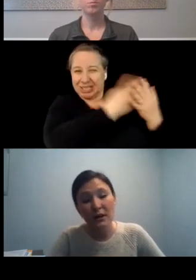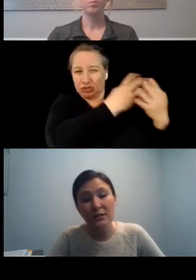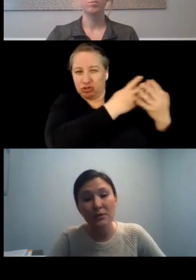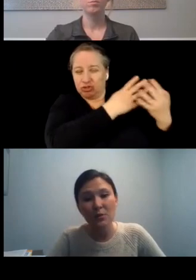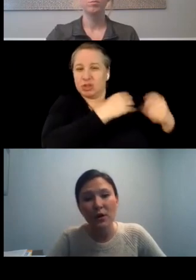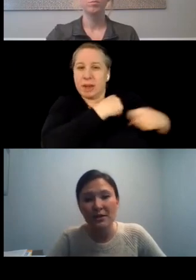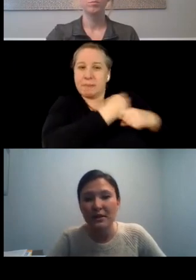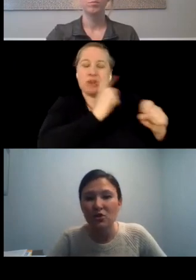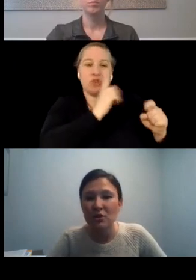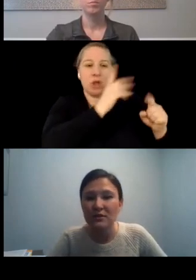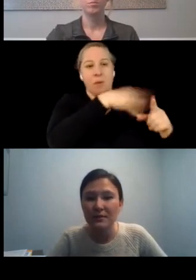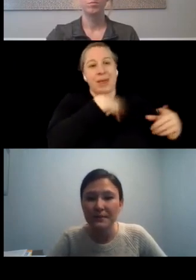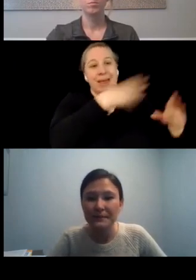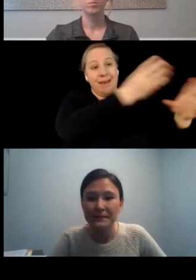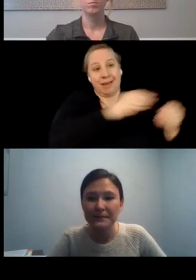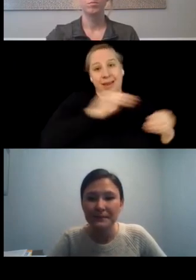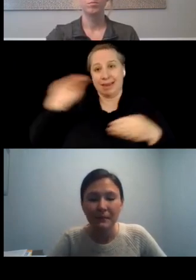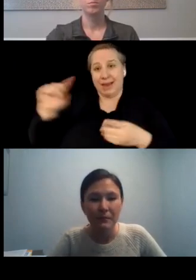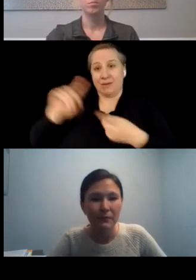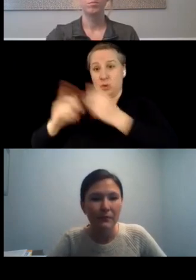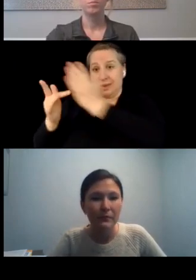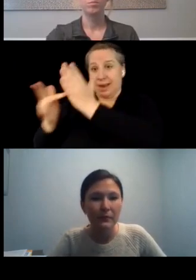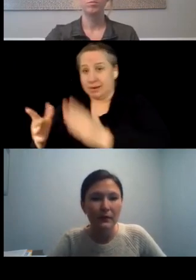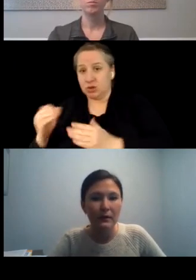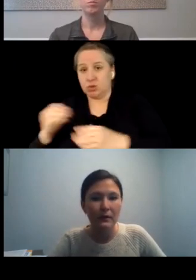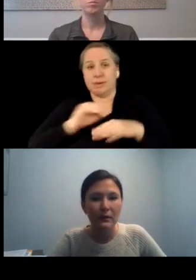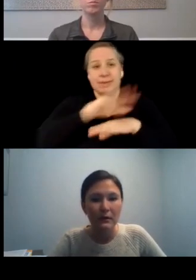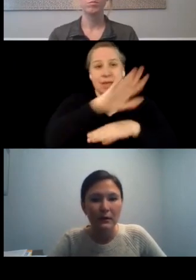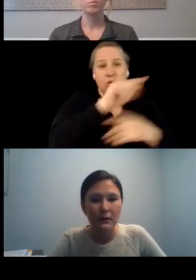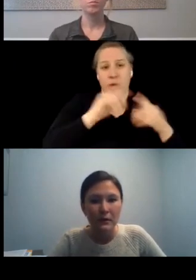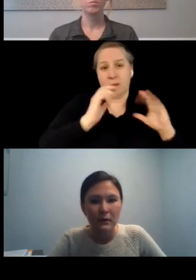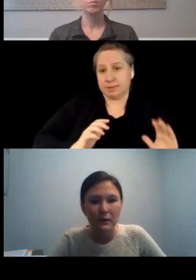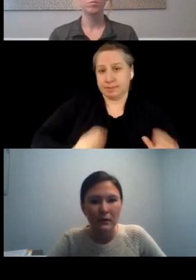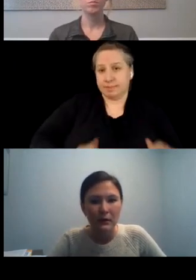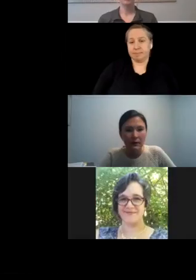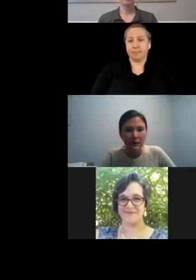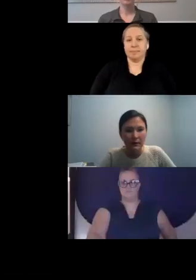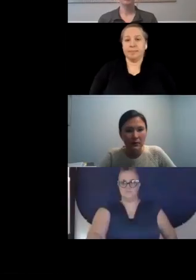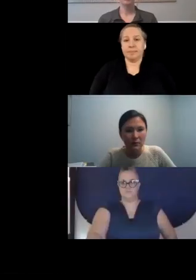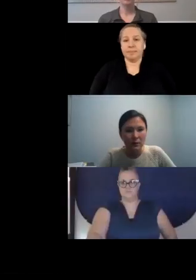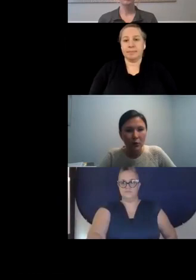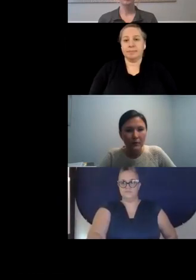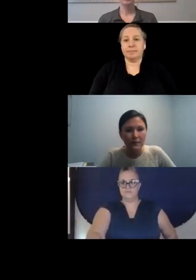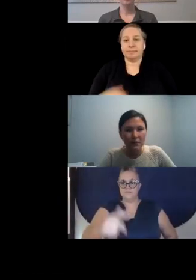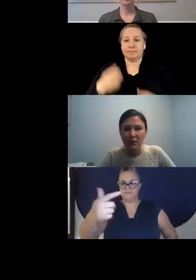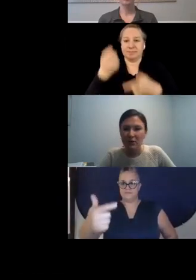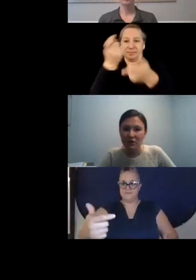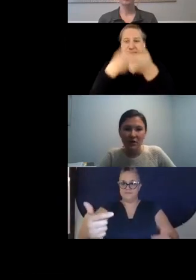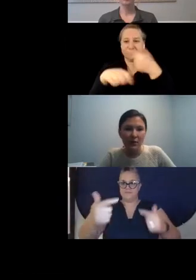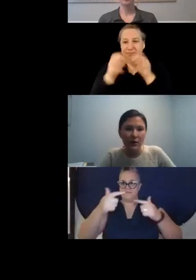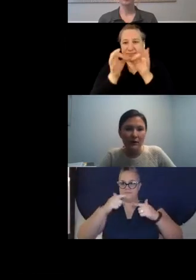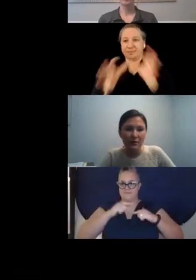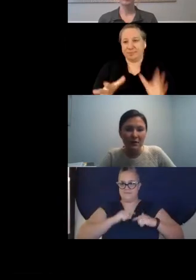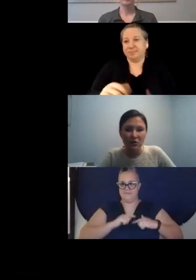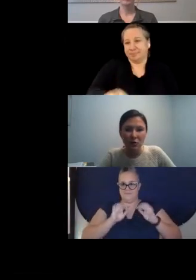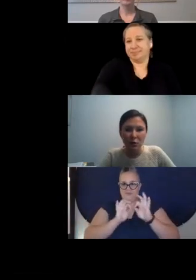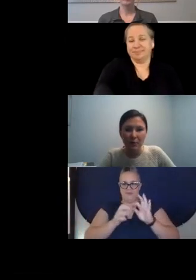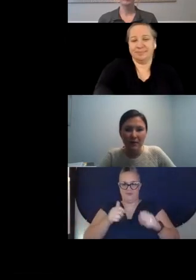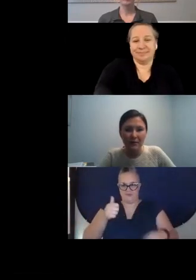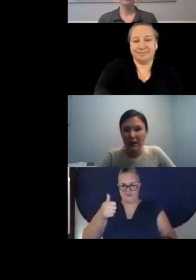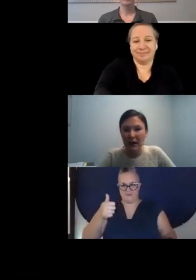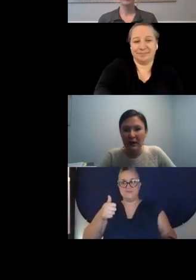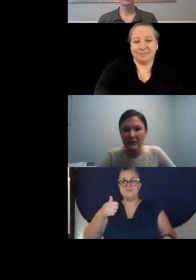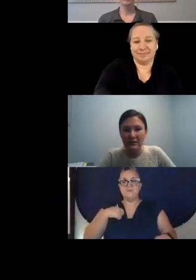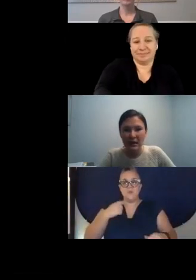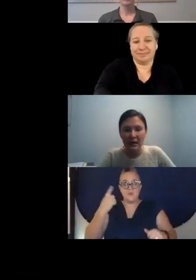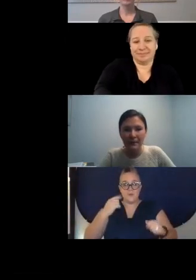either our customers or our technicians. think there's one more. So here's just another one of some additional